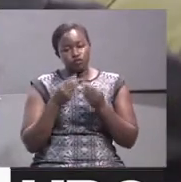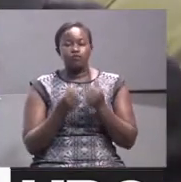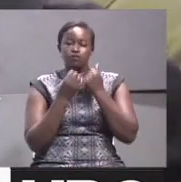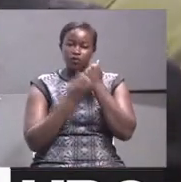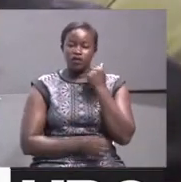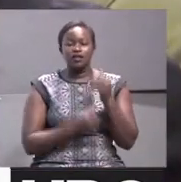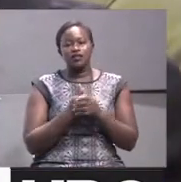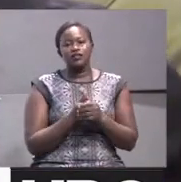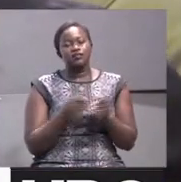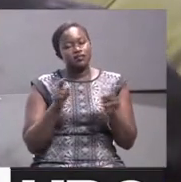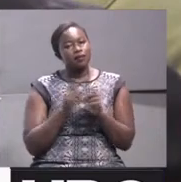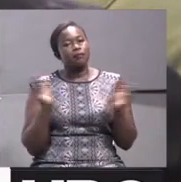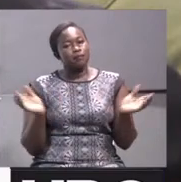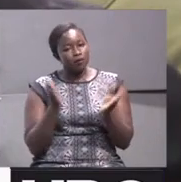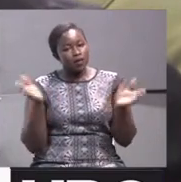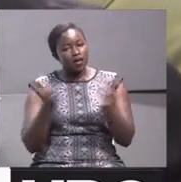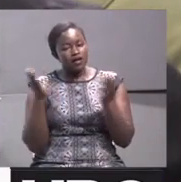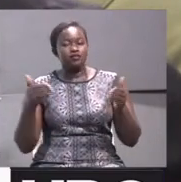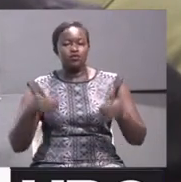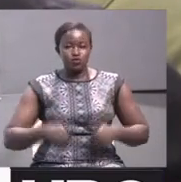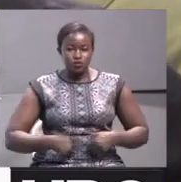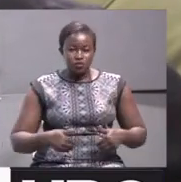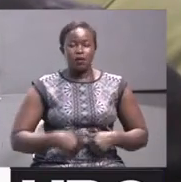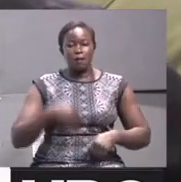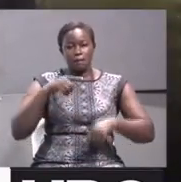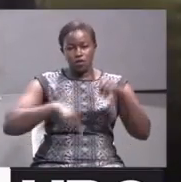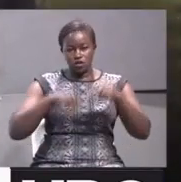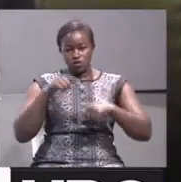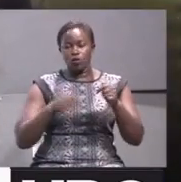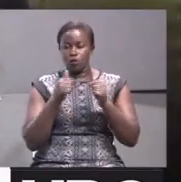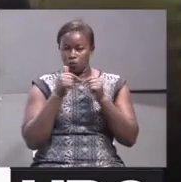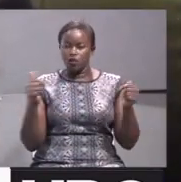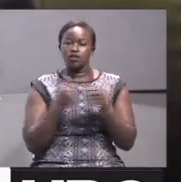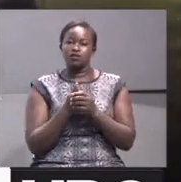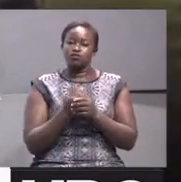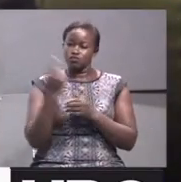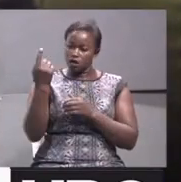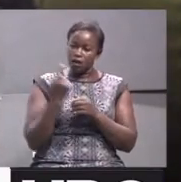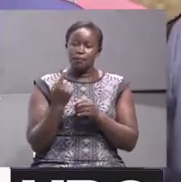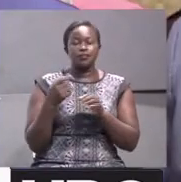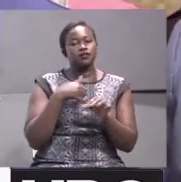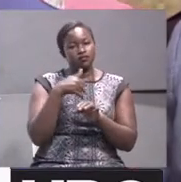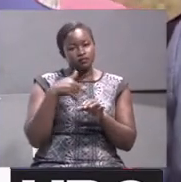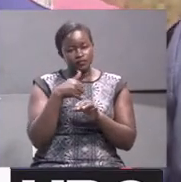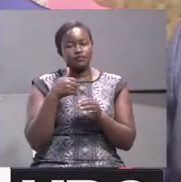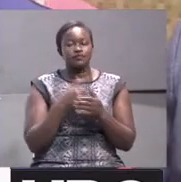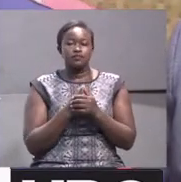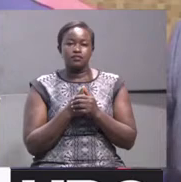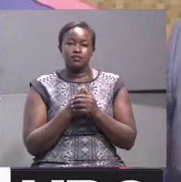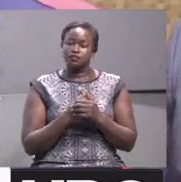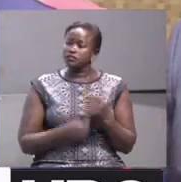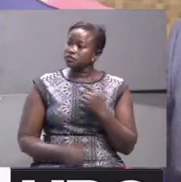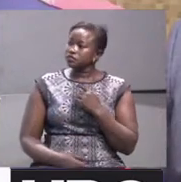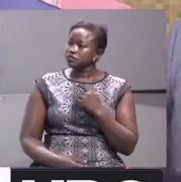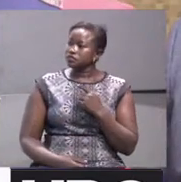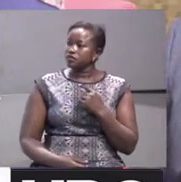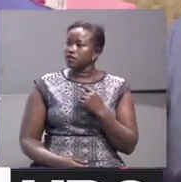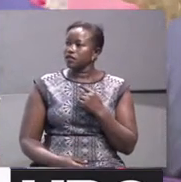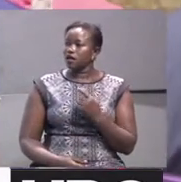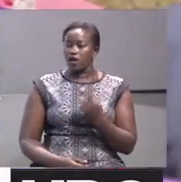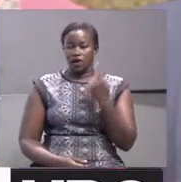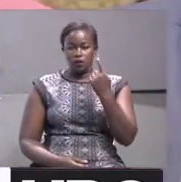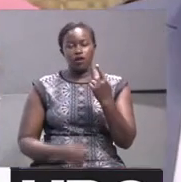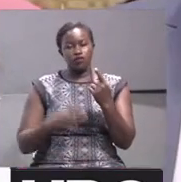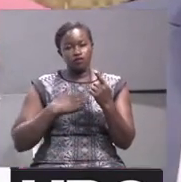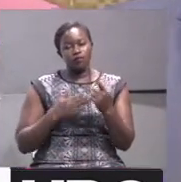and mobilize youthful political opponents to come on board. One of my key